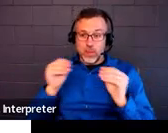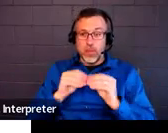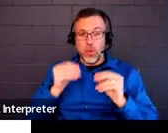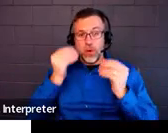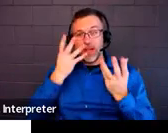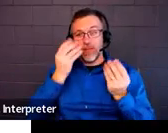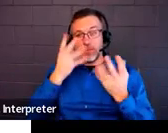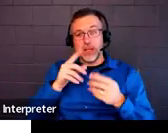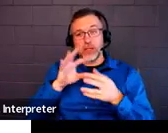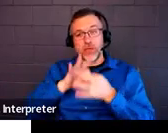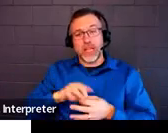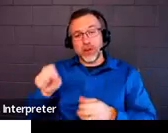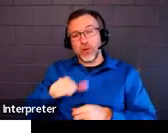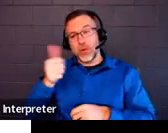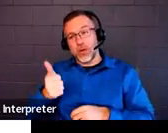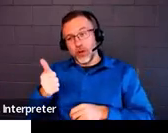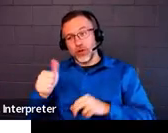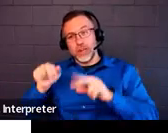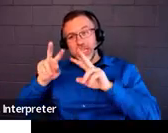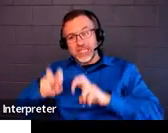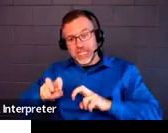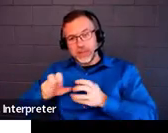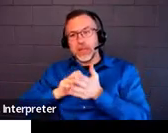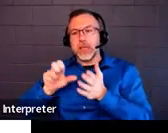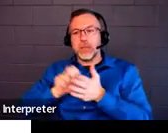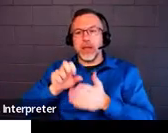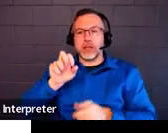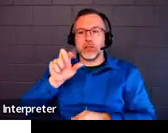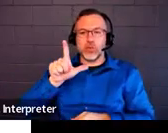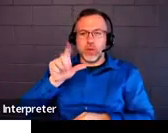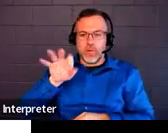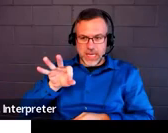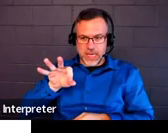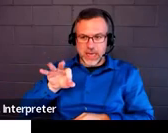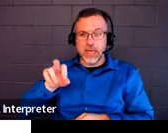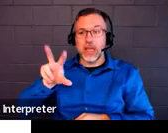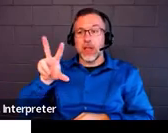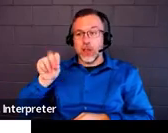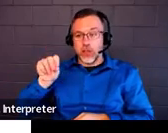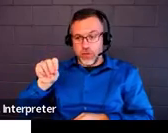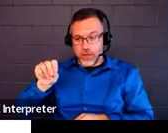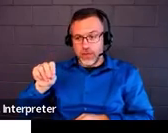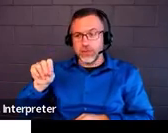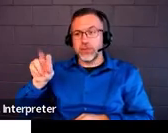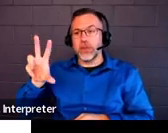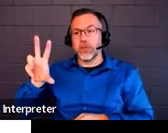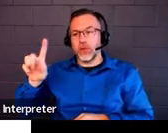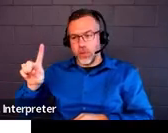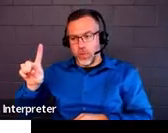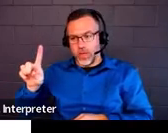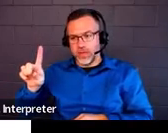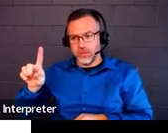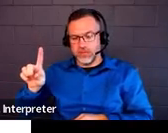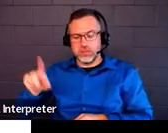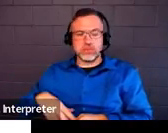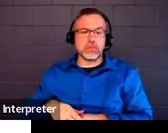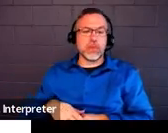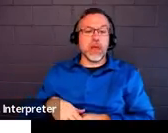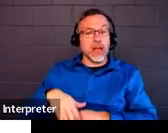pages 29 to 31 of the manual. Although I would caution you that some of